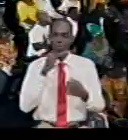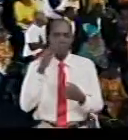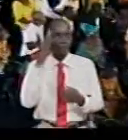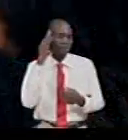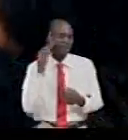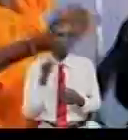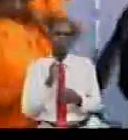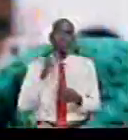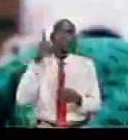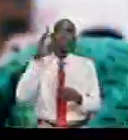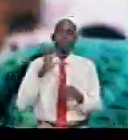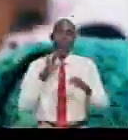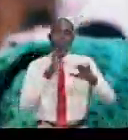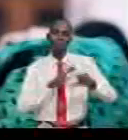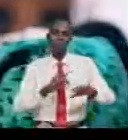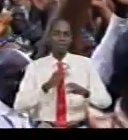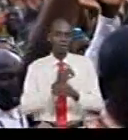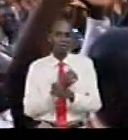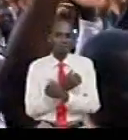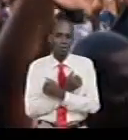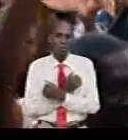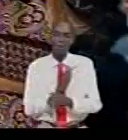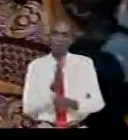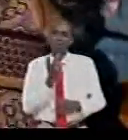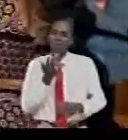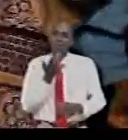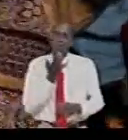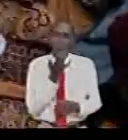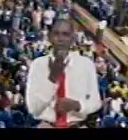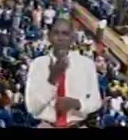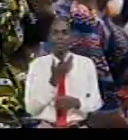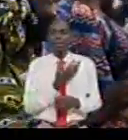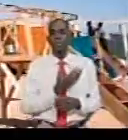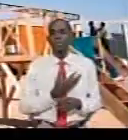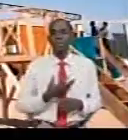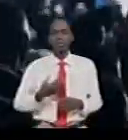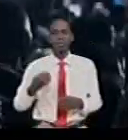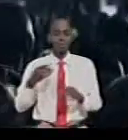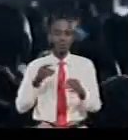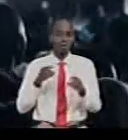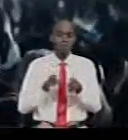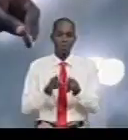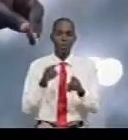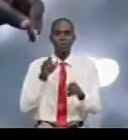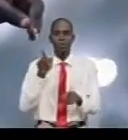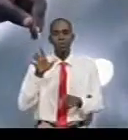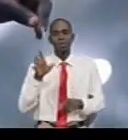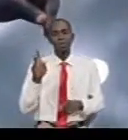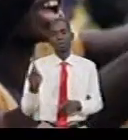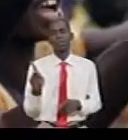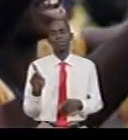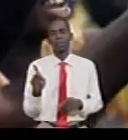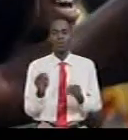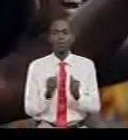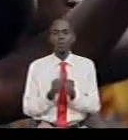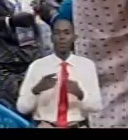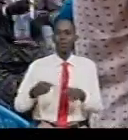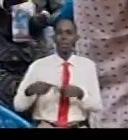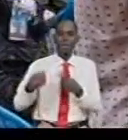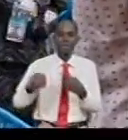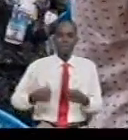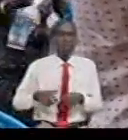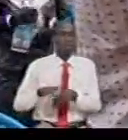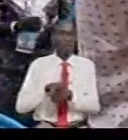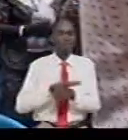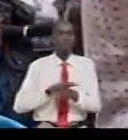mercy, love, favor, and unmerited favor towards the GCK dream. With a heart filled